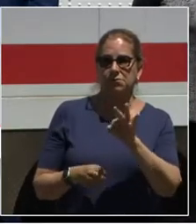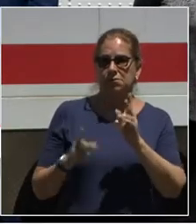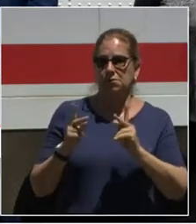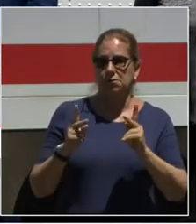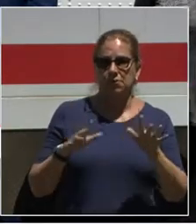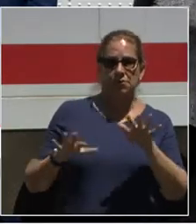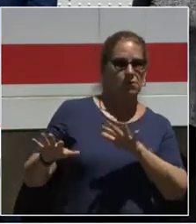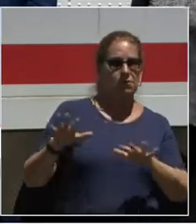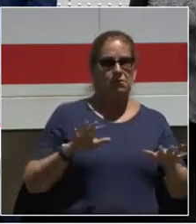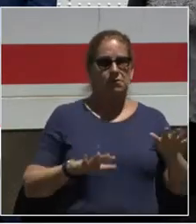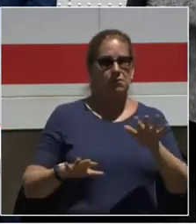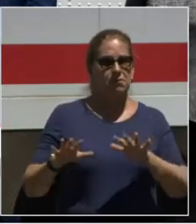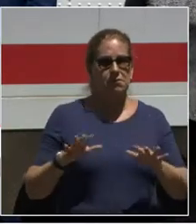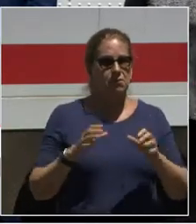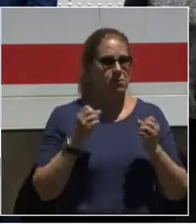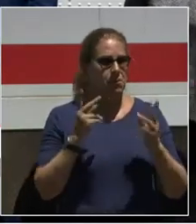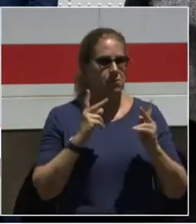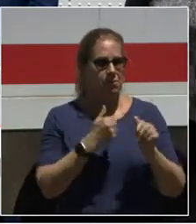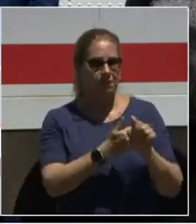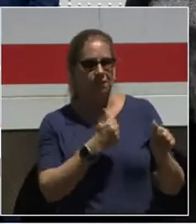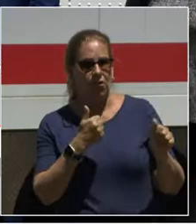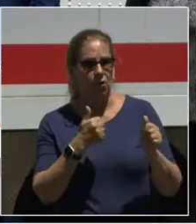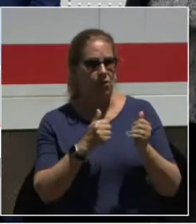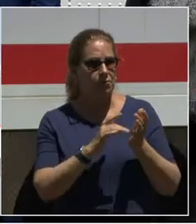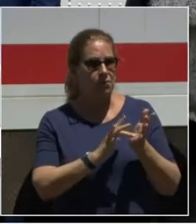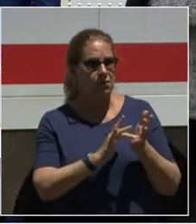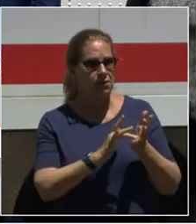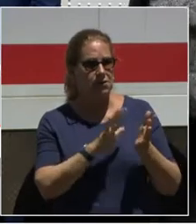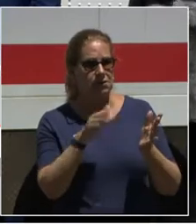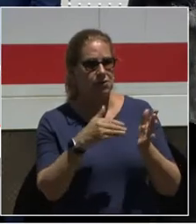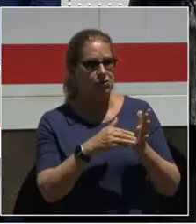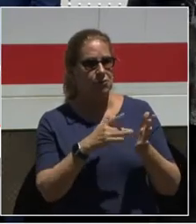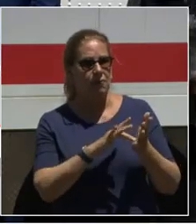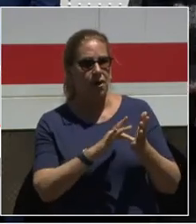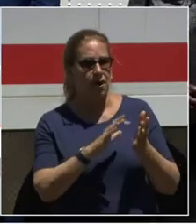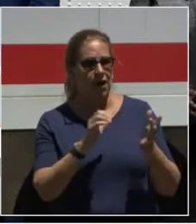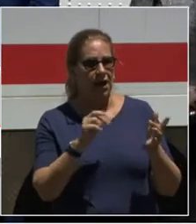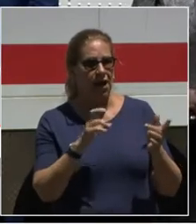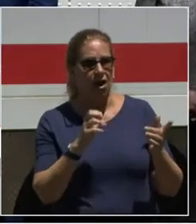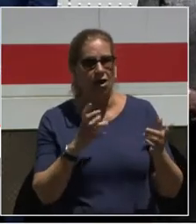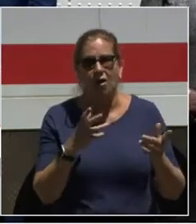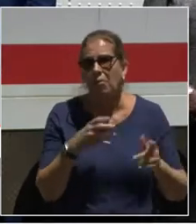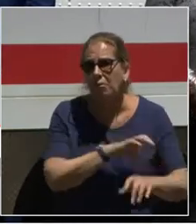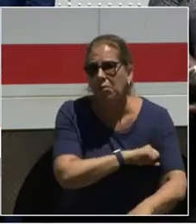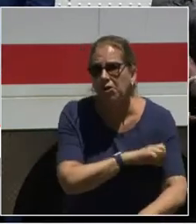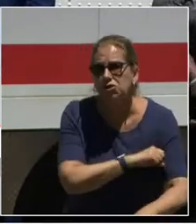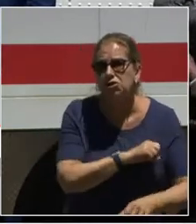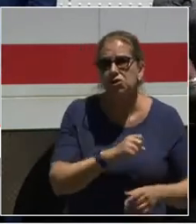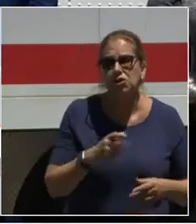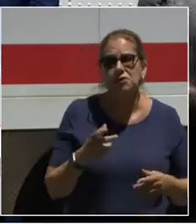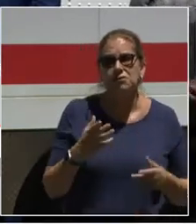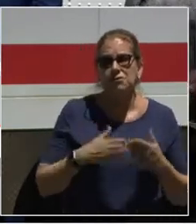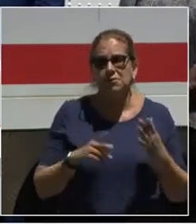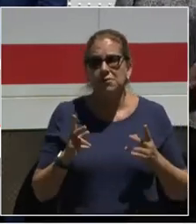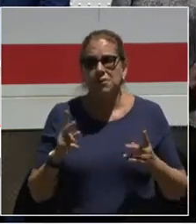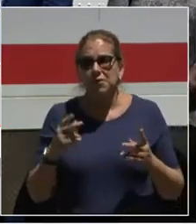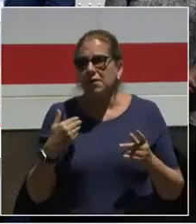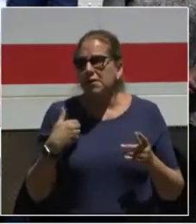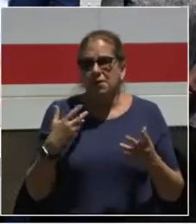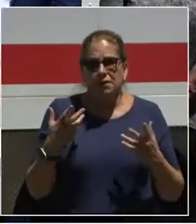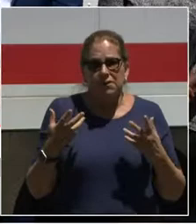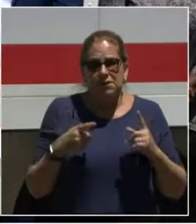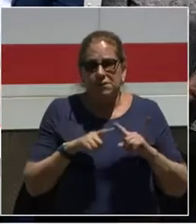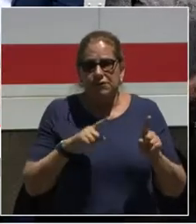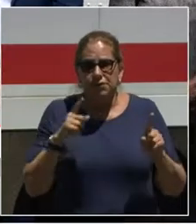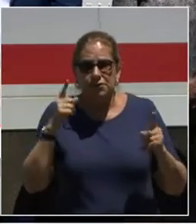care of all kinds. People have not had their blood pressure treated well or have not undergone cancer screenings. And many parents have avoided getting